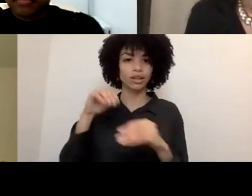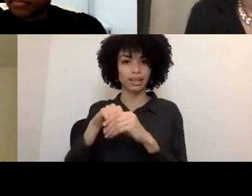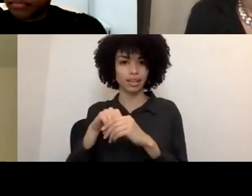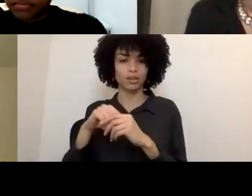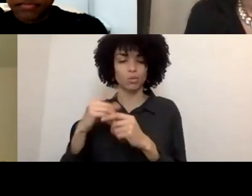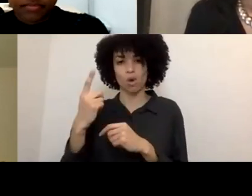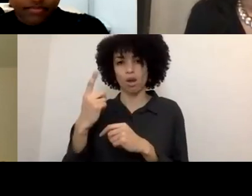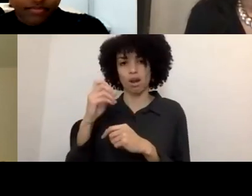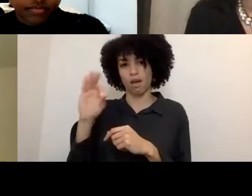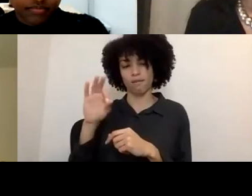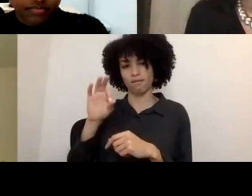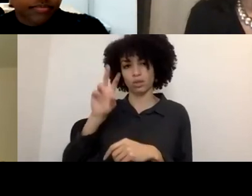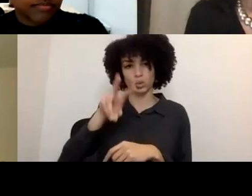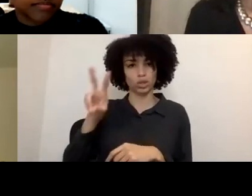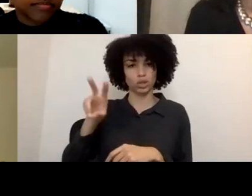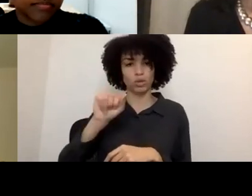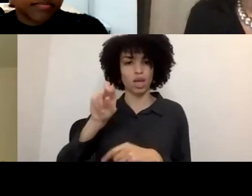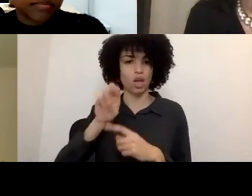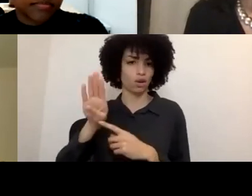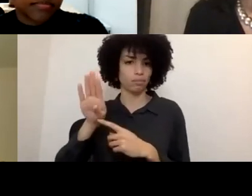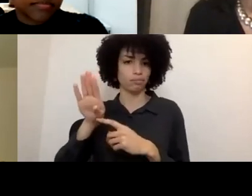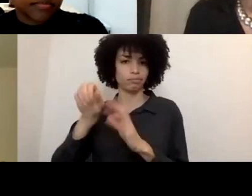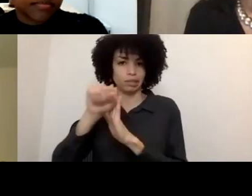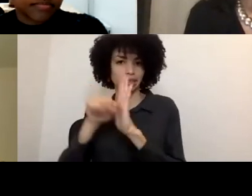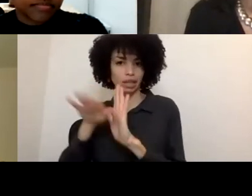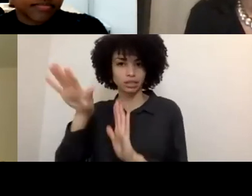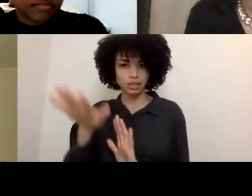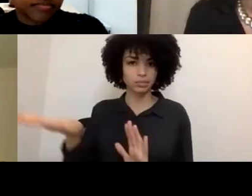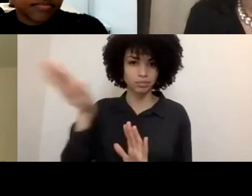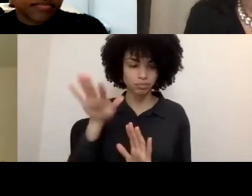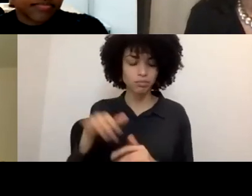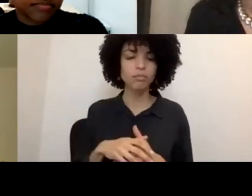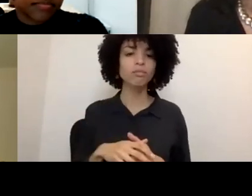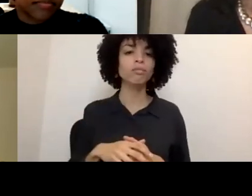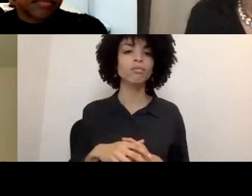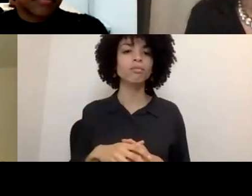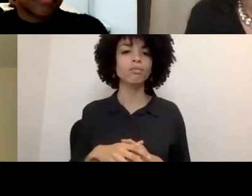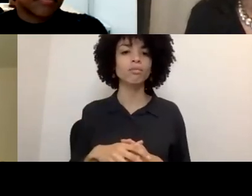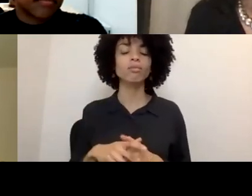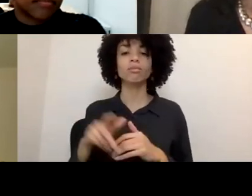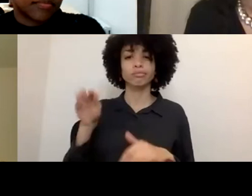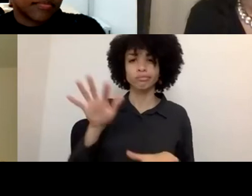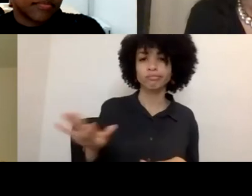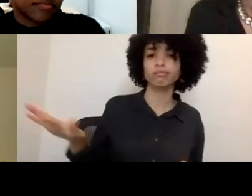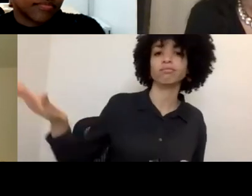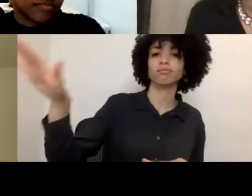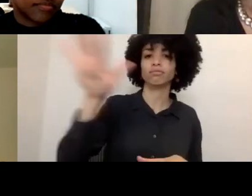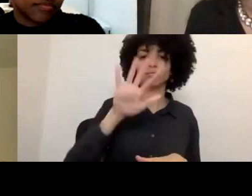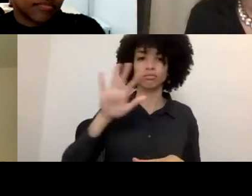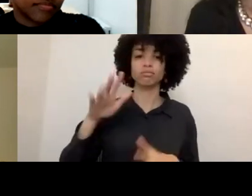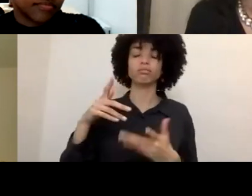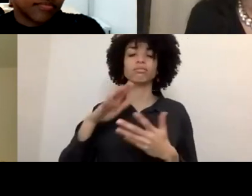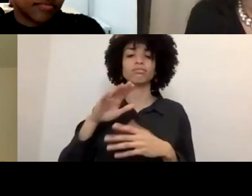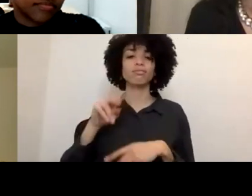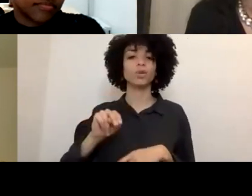22 Arab states that comprise the Arab League. So this is a large, swath of territory that spans North